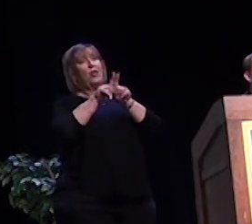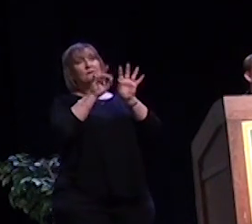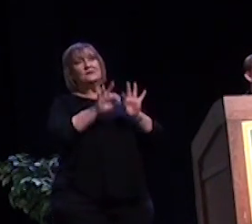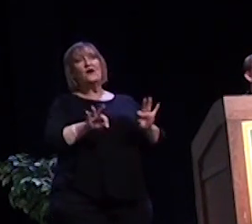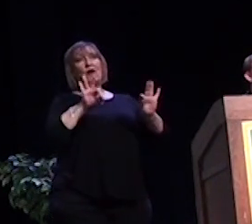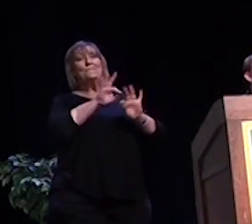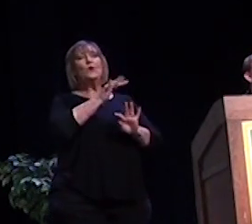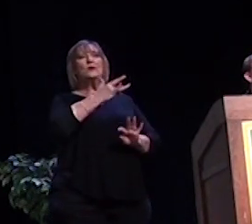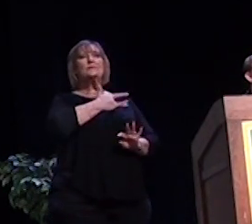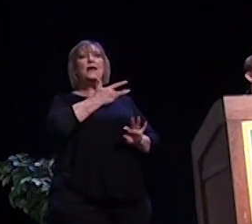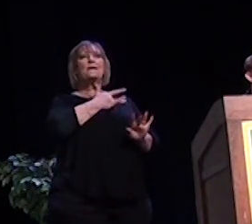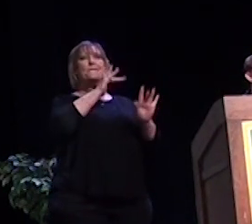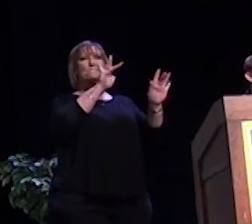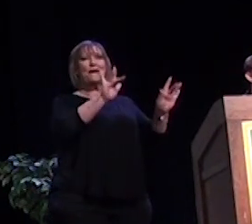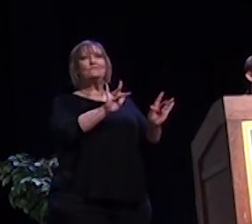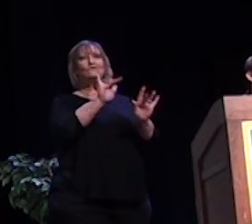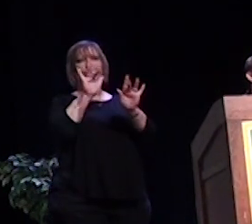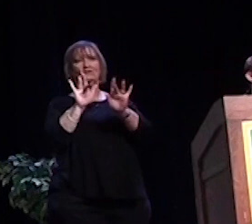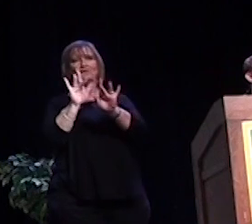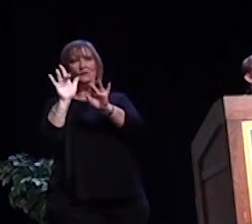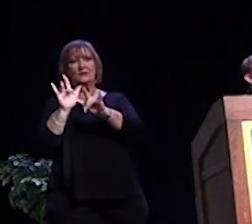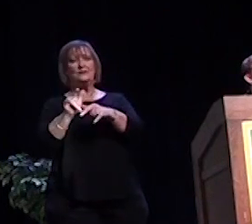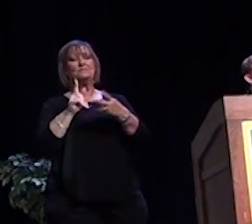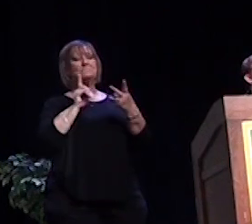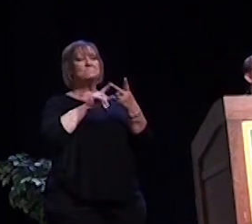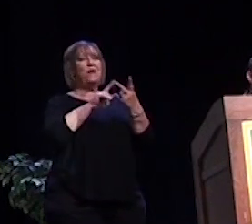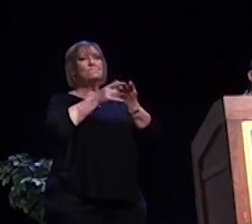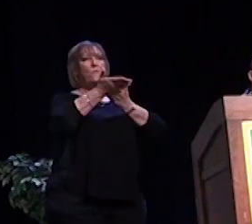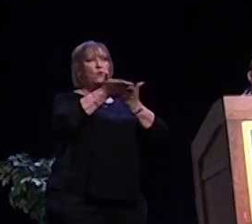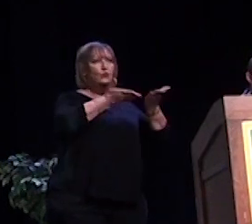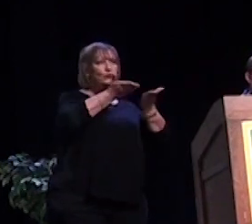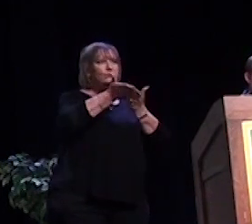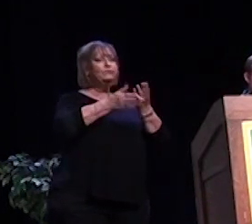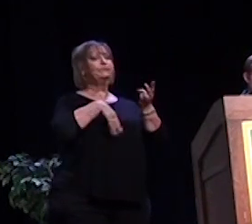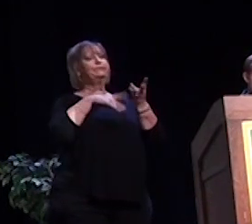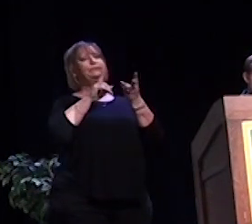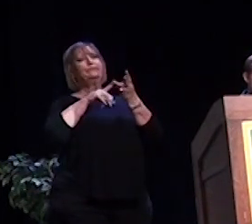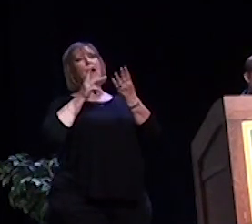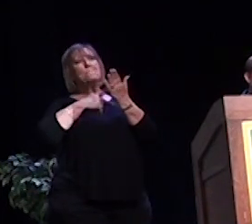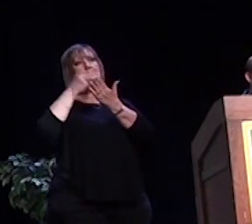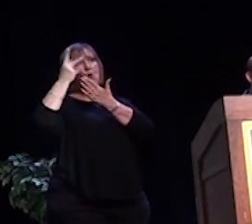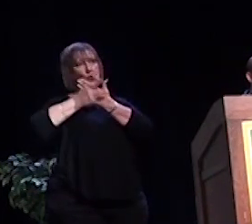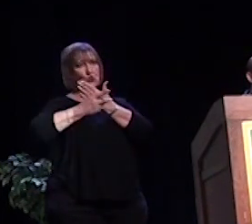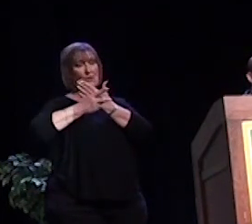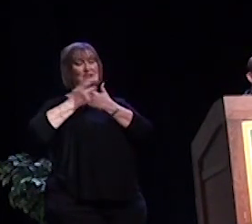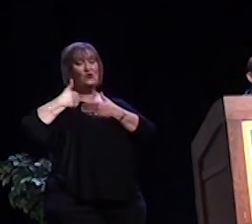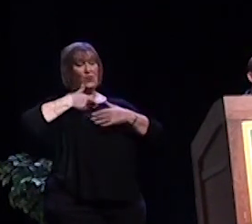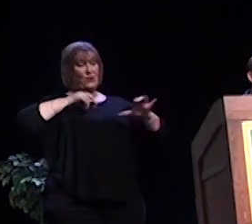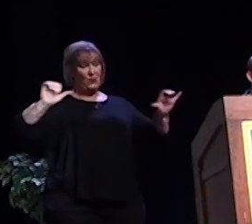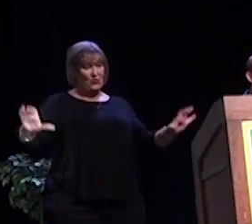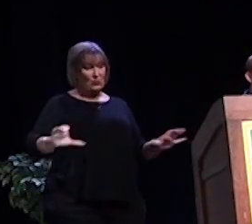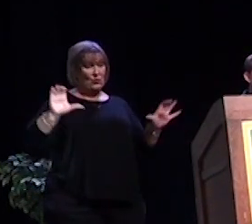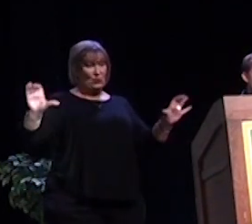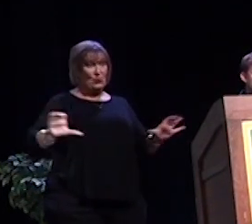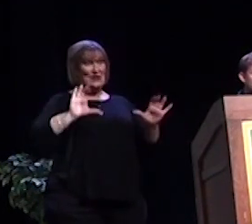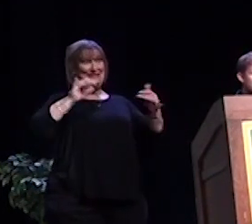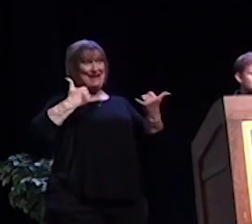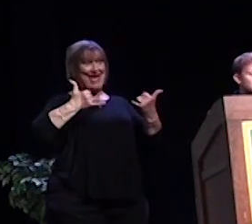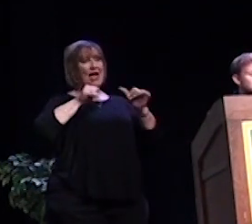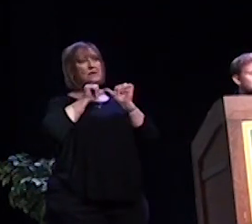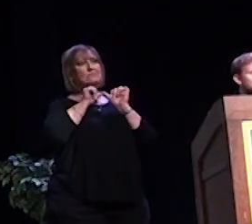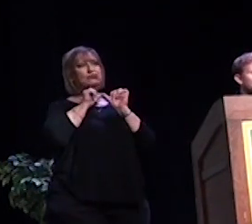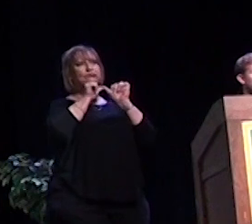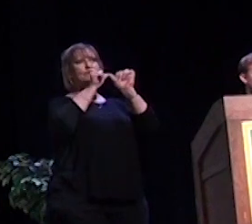and services that make sure that our investment is lasting into the future. So I will go ahead